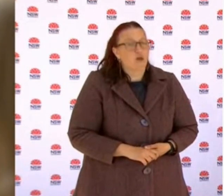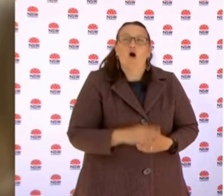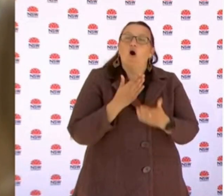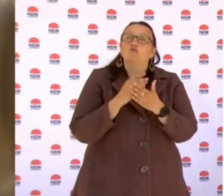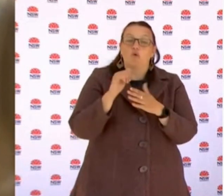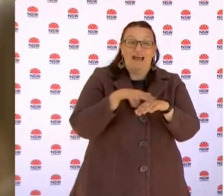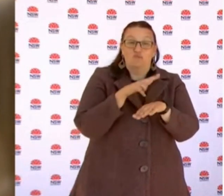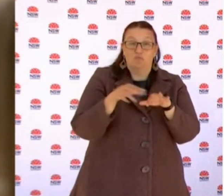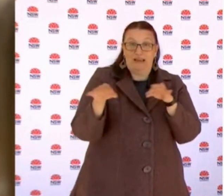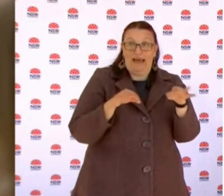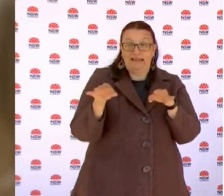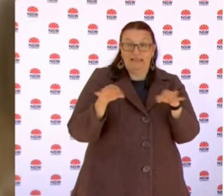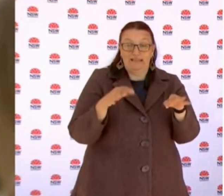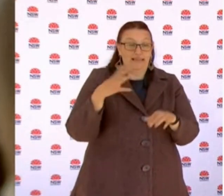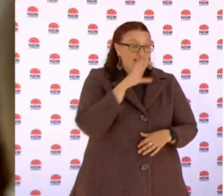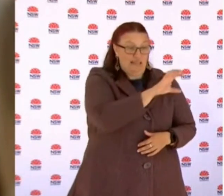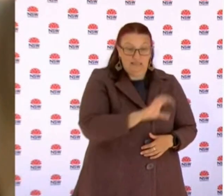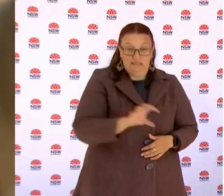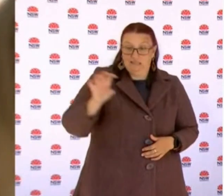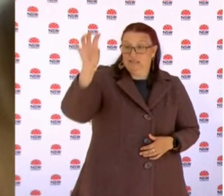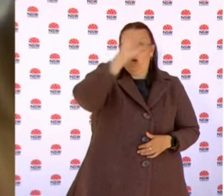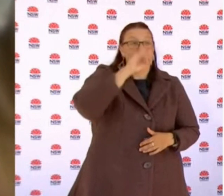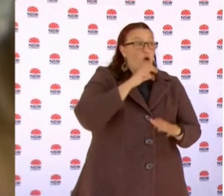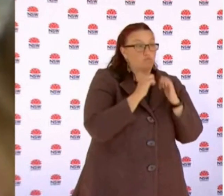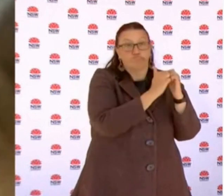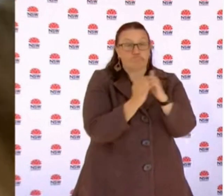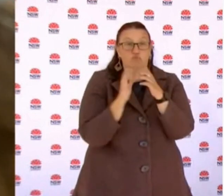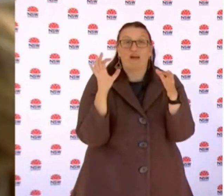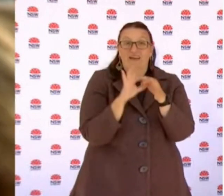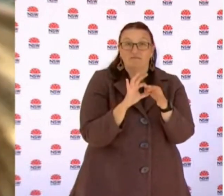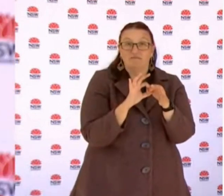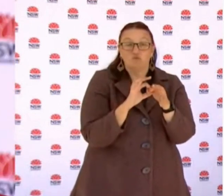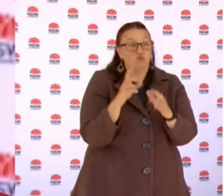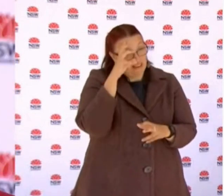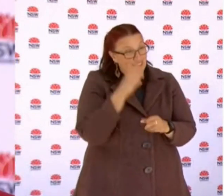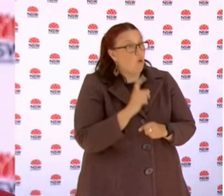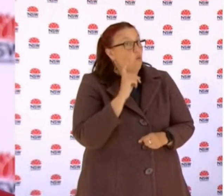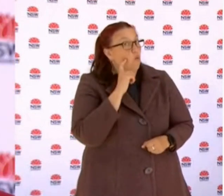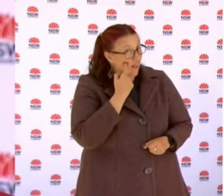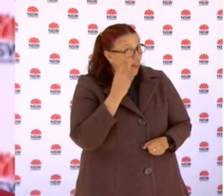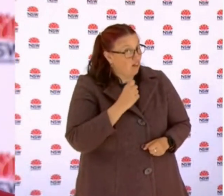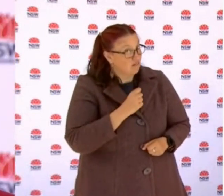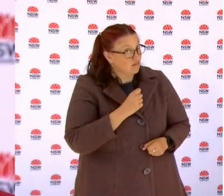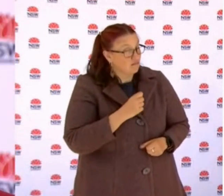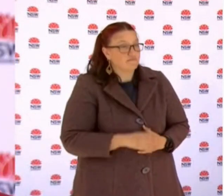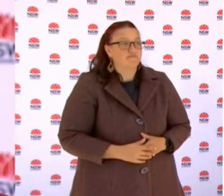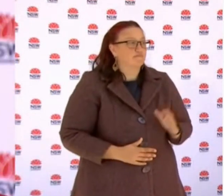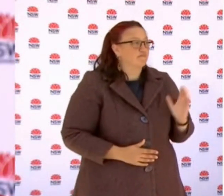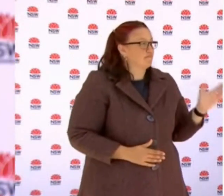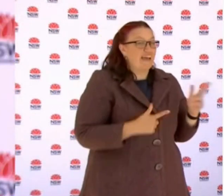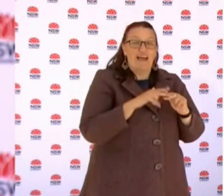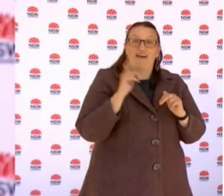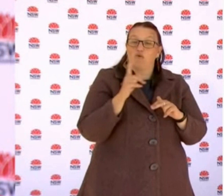plan, it requires a lot of unity from state and territory leaders. Do you have faith that they will be able to kind of form a united front? I have faith if everybody signs up